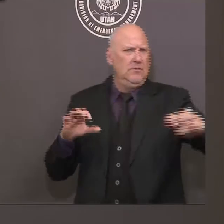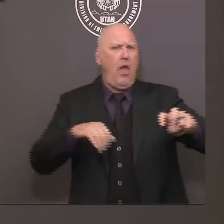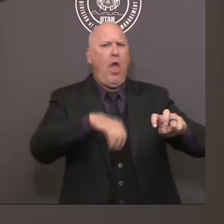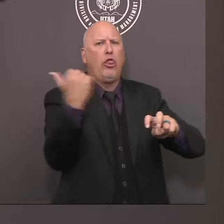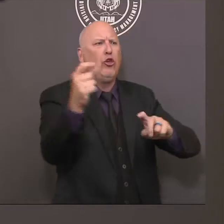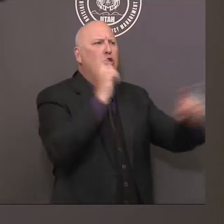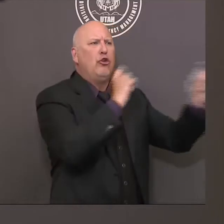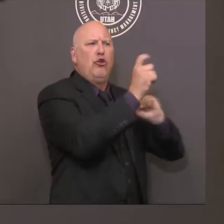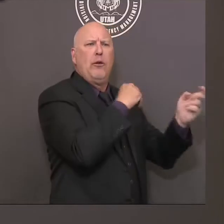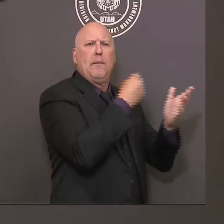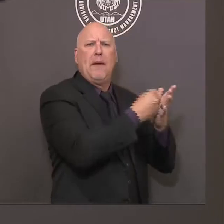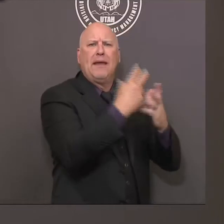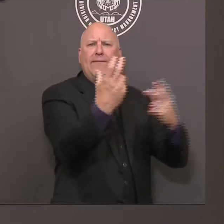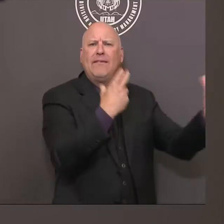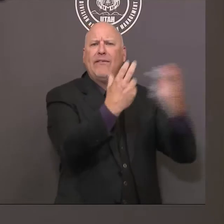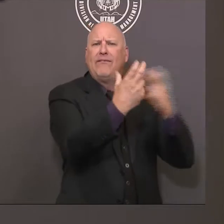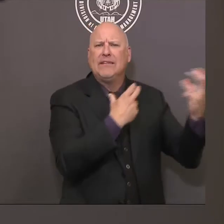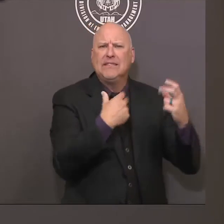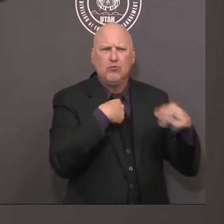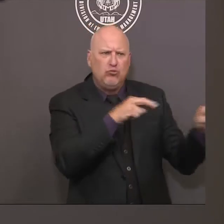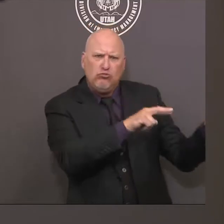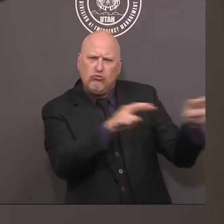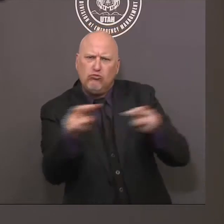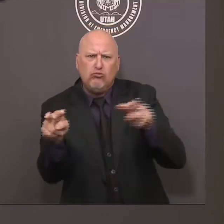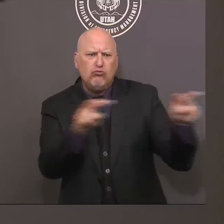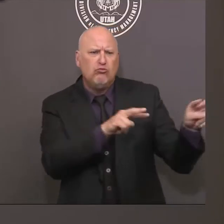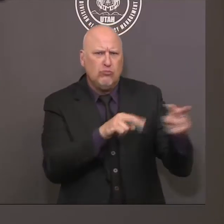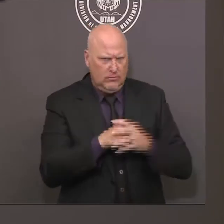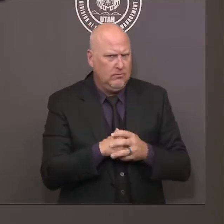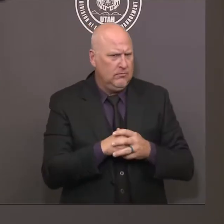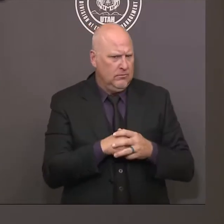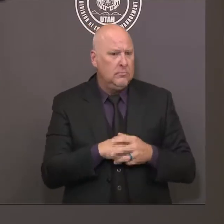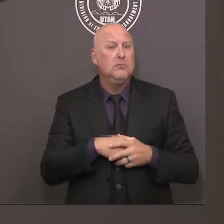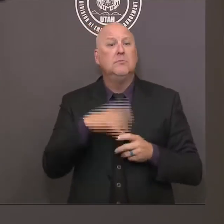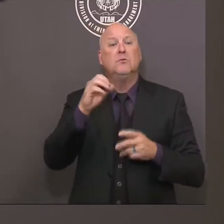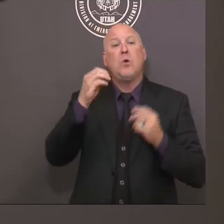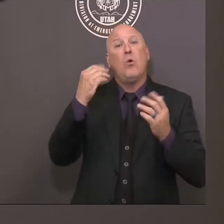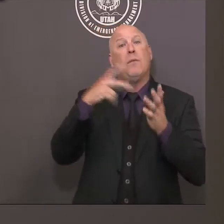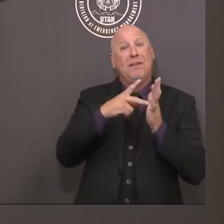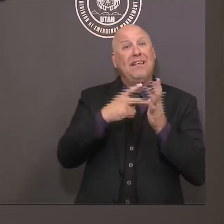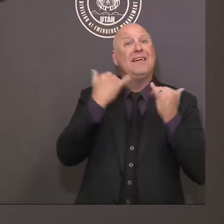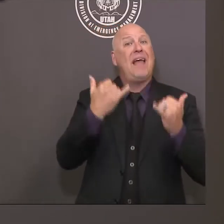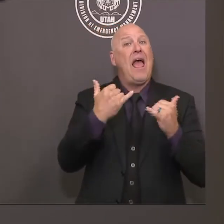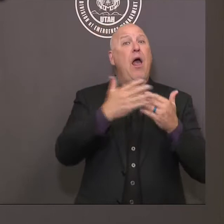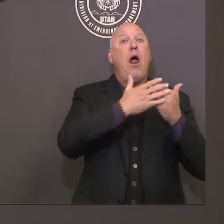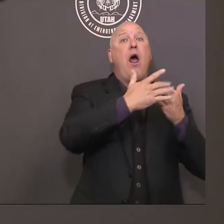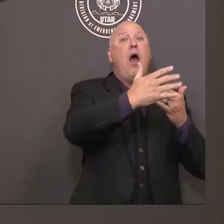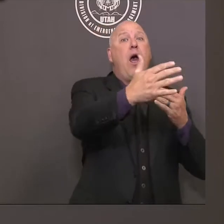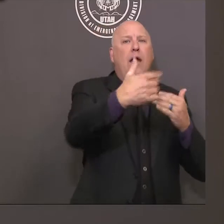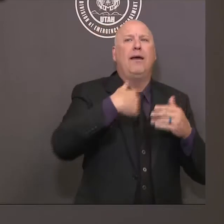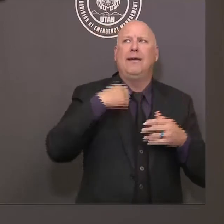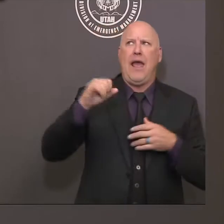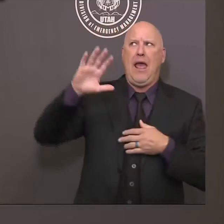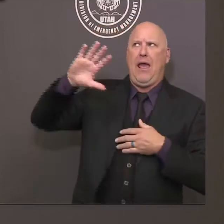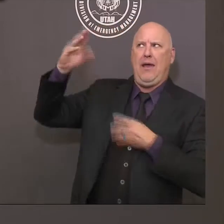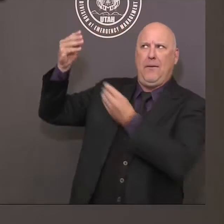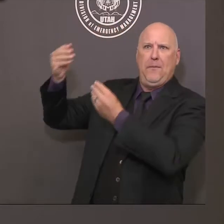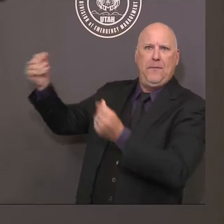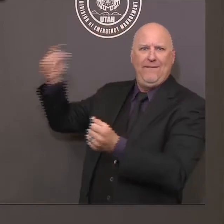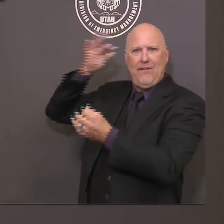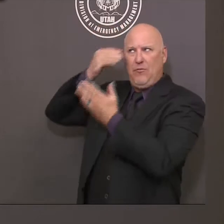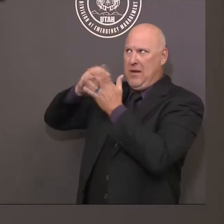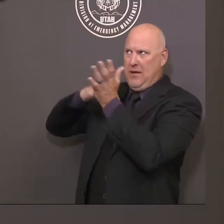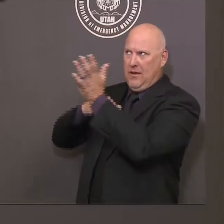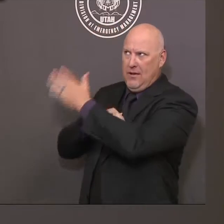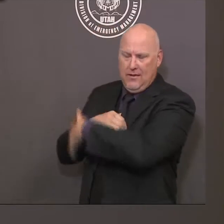economy, and in the long term, they facilitate economic expansion. The task force recommends